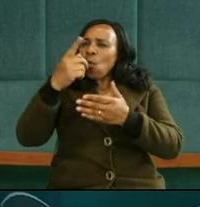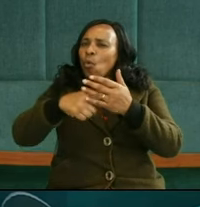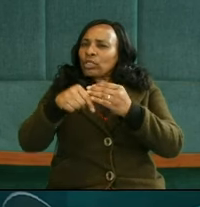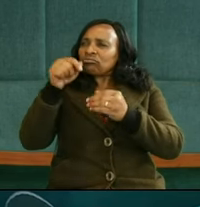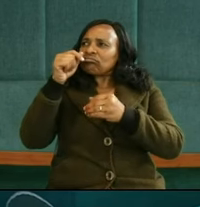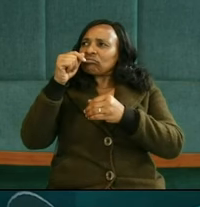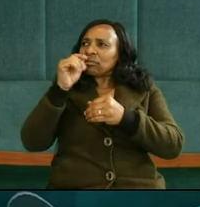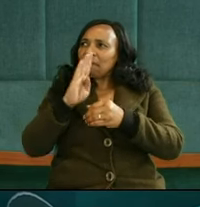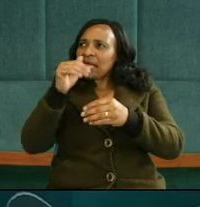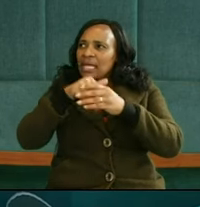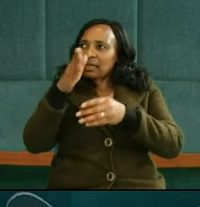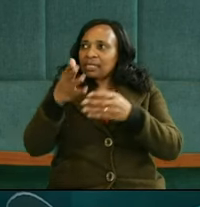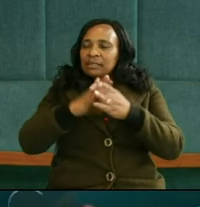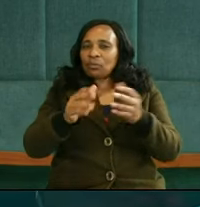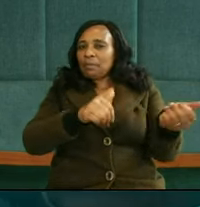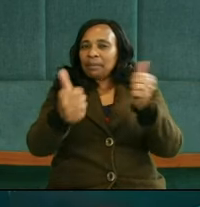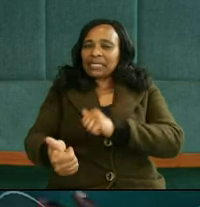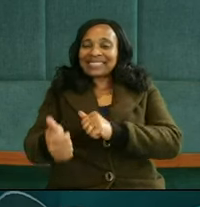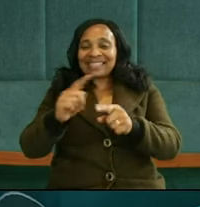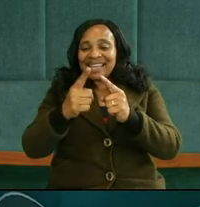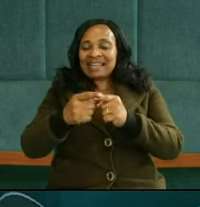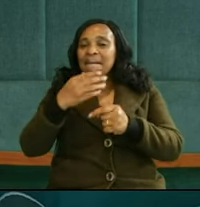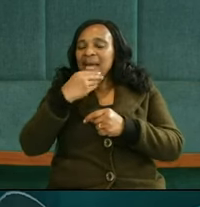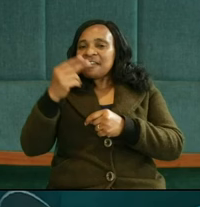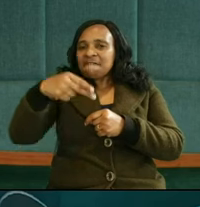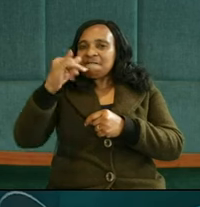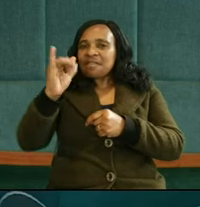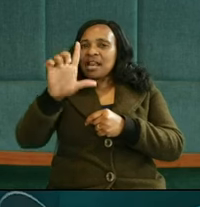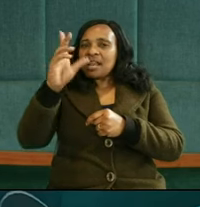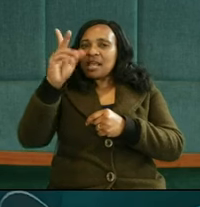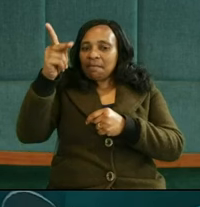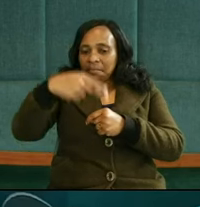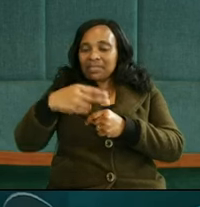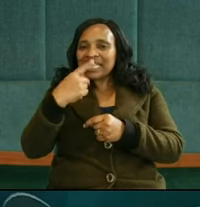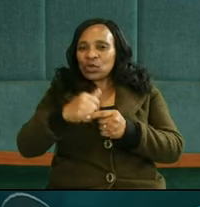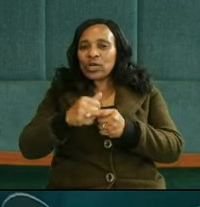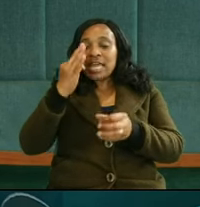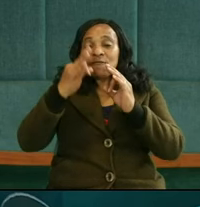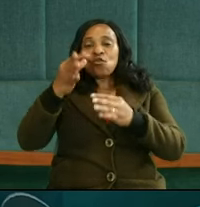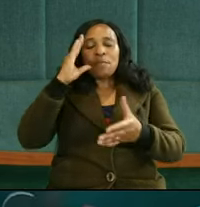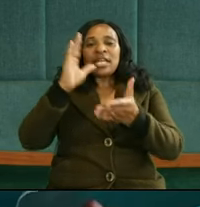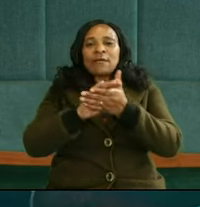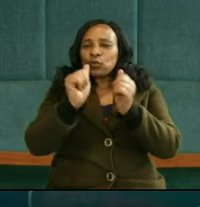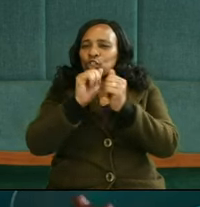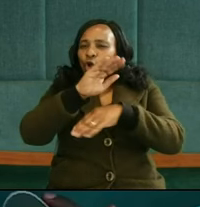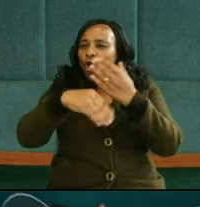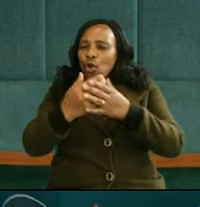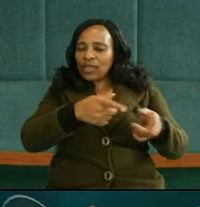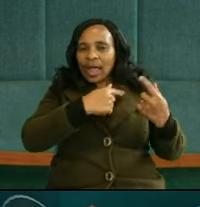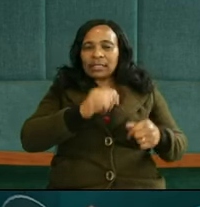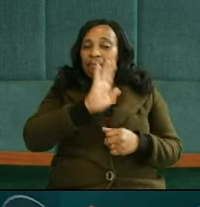me from being baptized?' Then Philip said, 'If you believe with all your heart, you